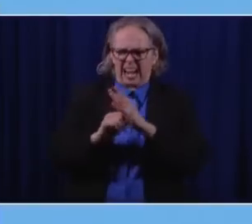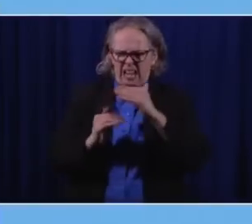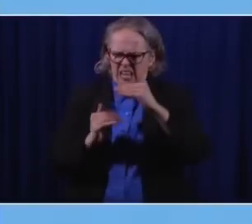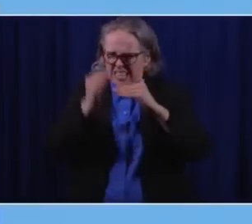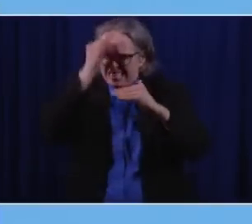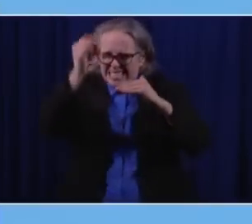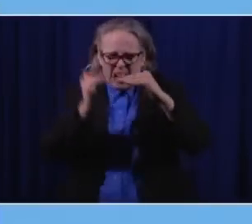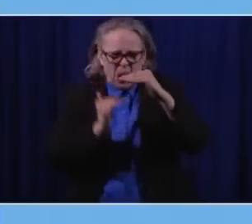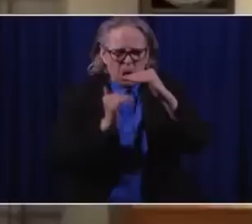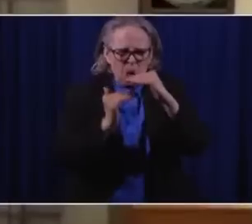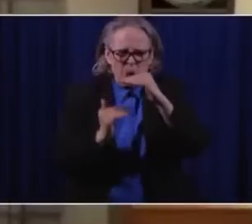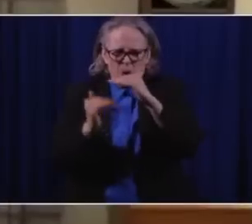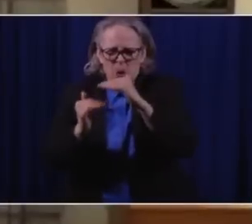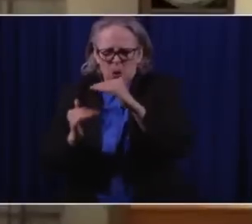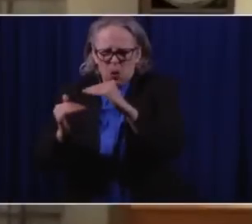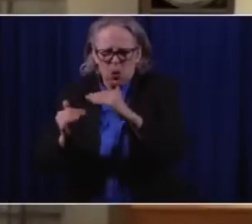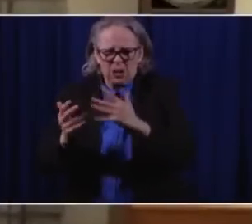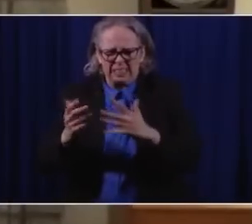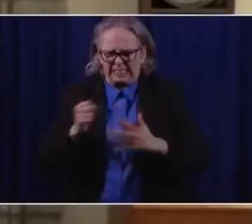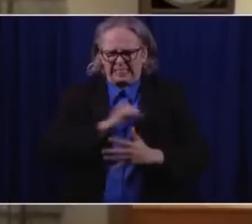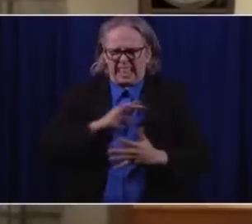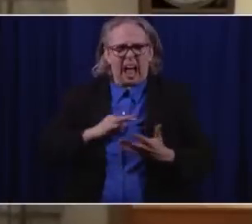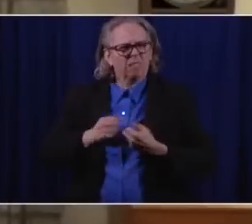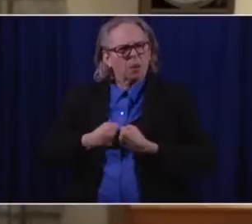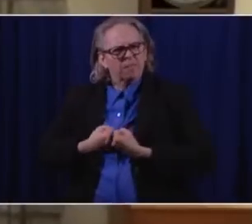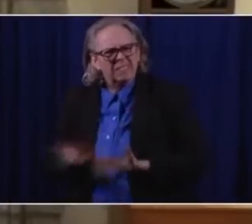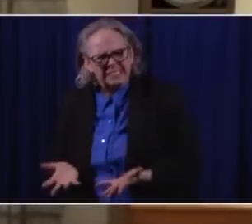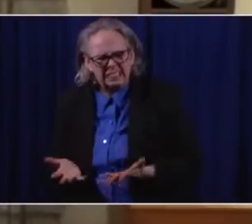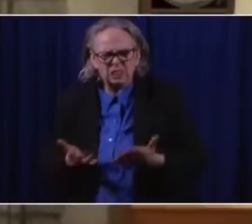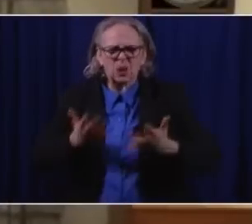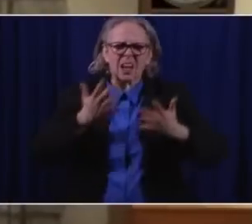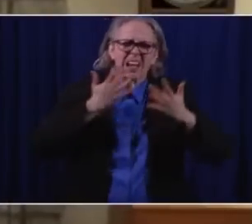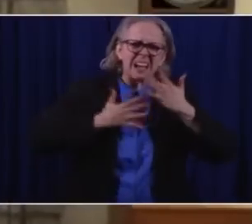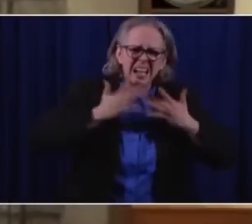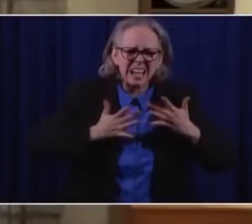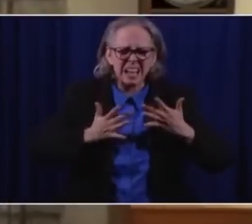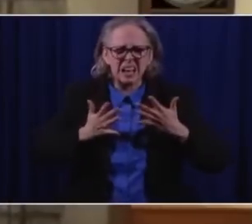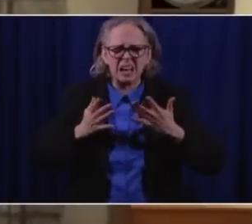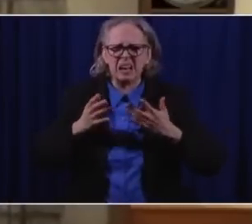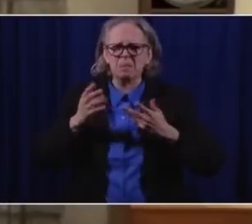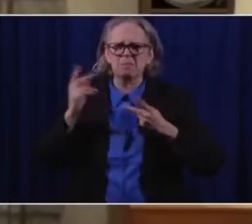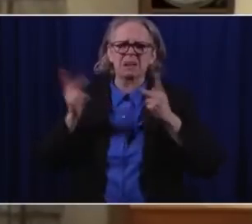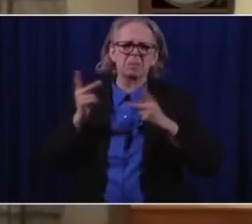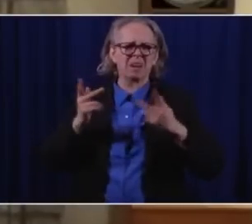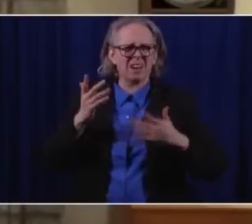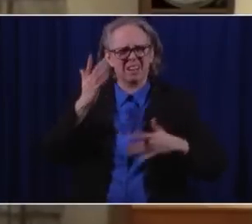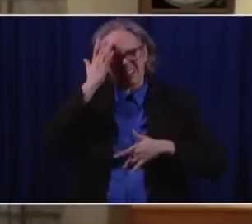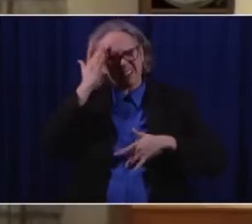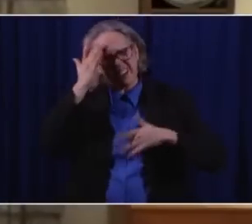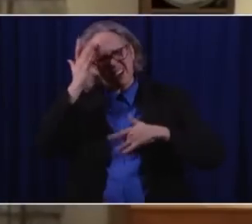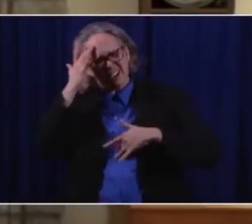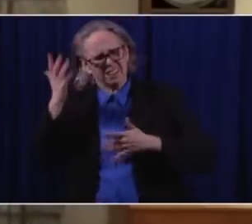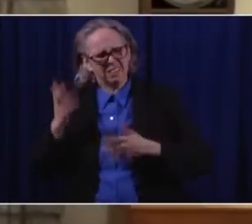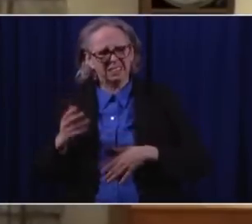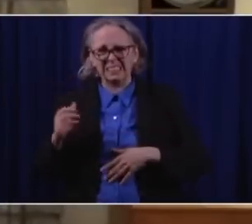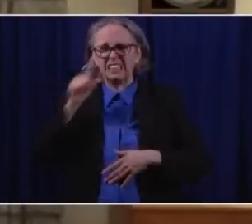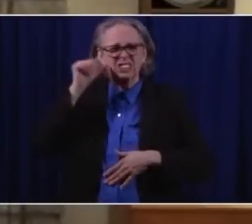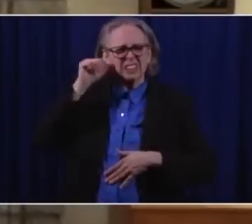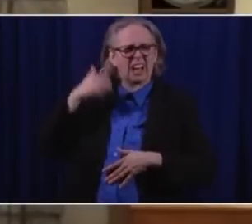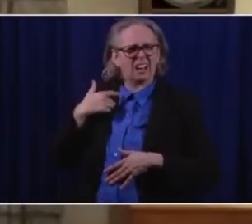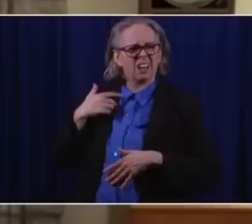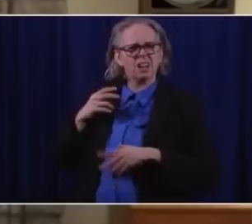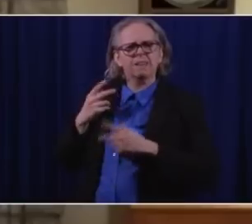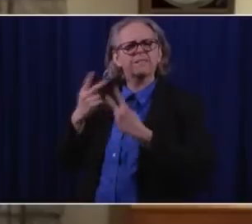nurses and doctors and other support staff. As I traveled around the state yesterday in 6 different cities,